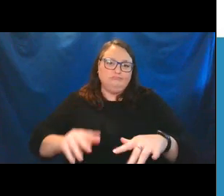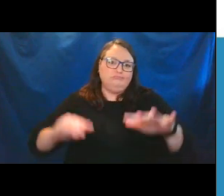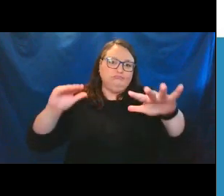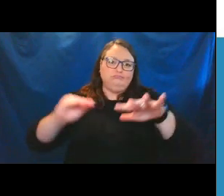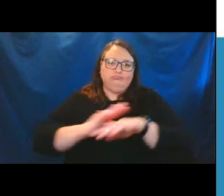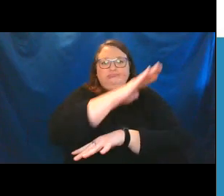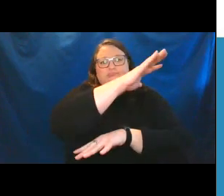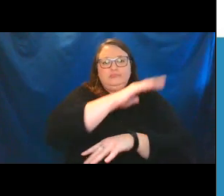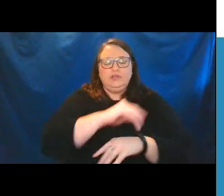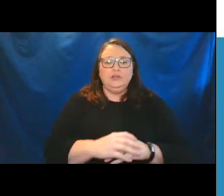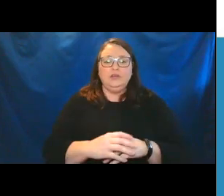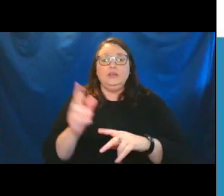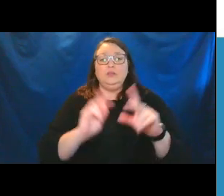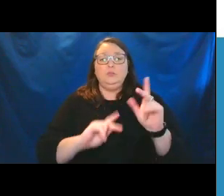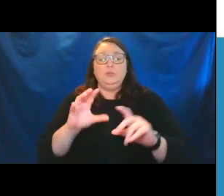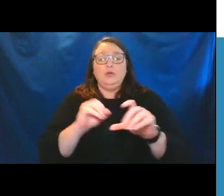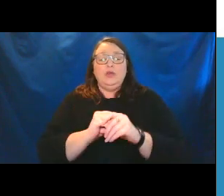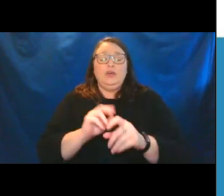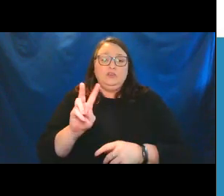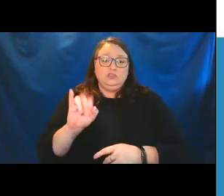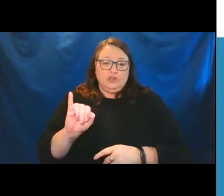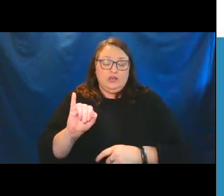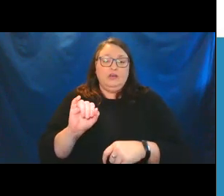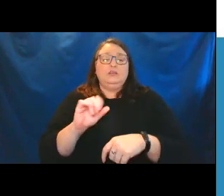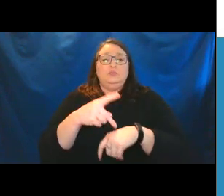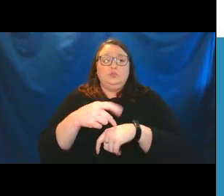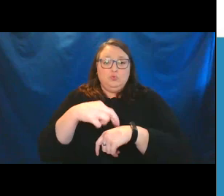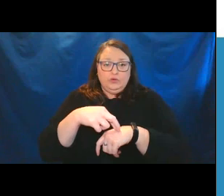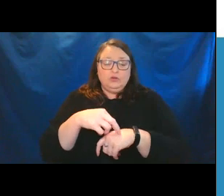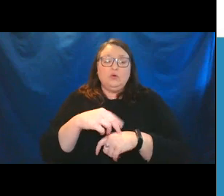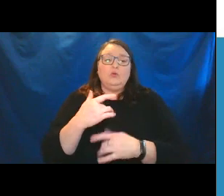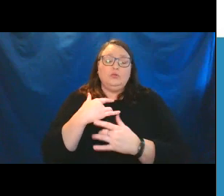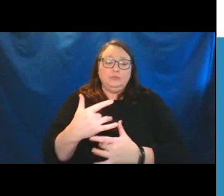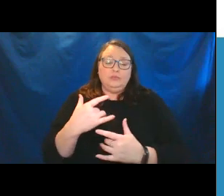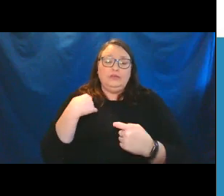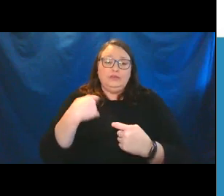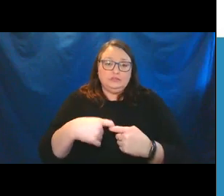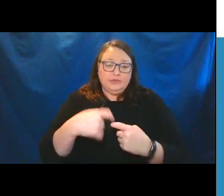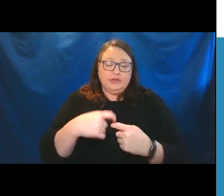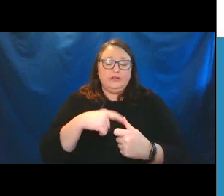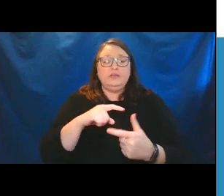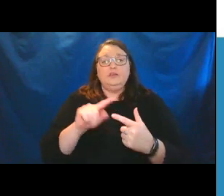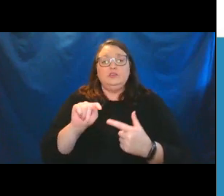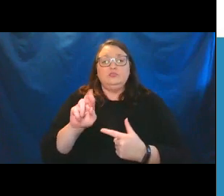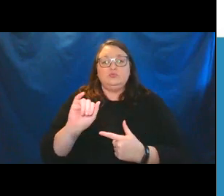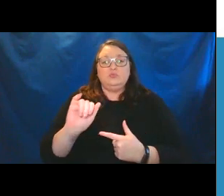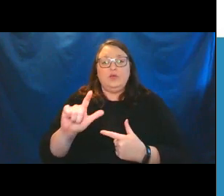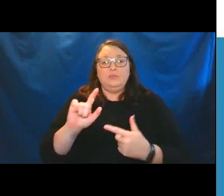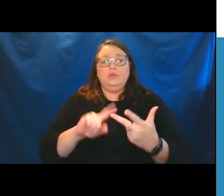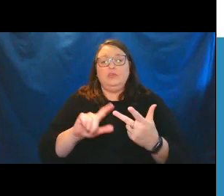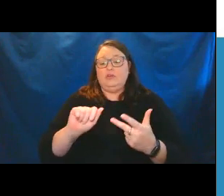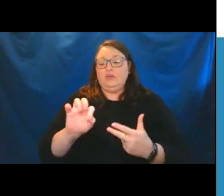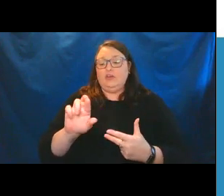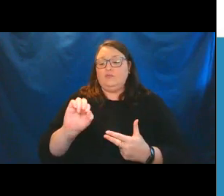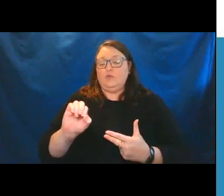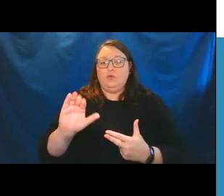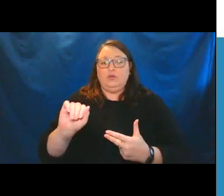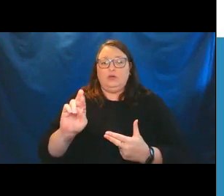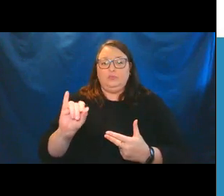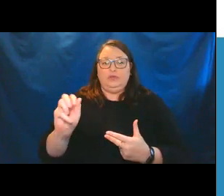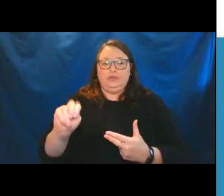Virgin Islands are primarily Hispanic, tribal, and Afro-Caribbean in descent, and are historically underserved